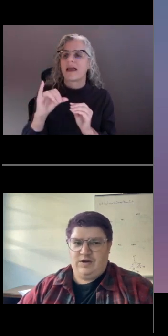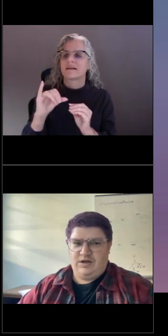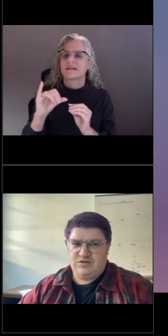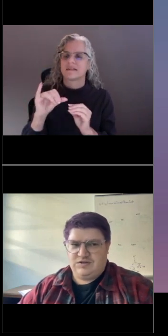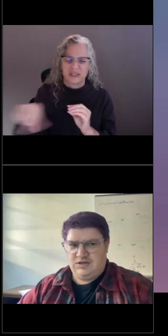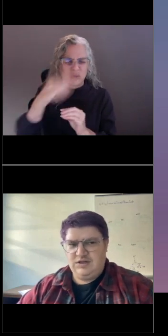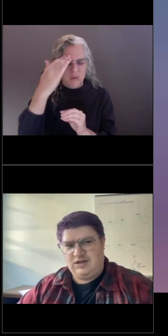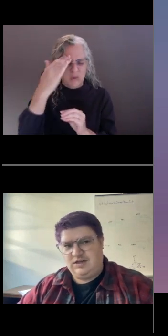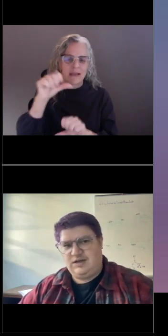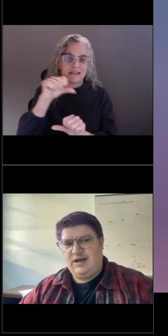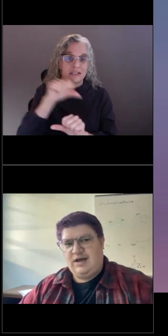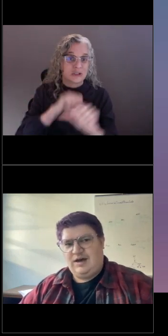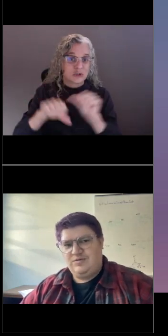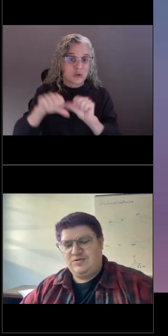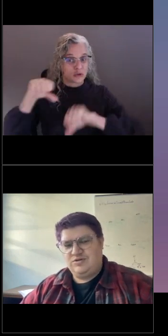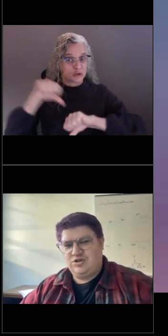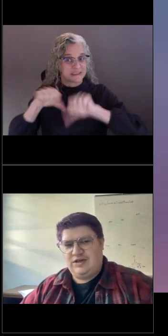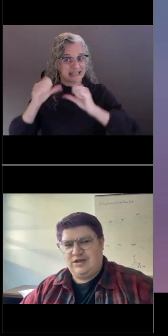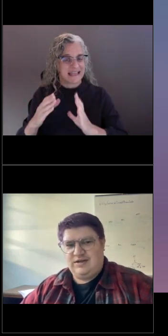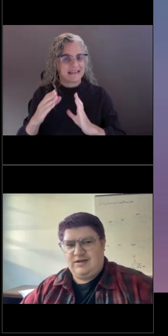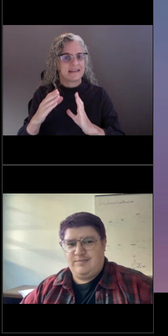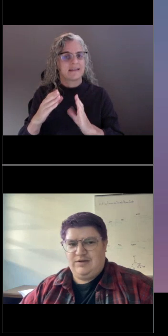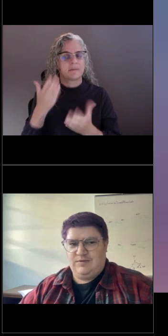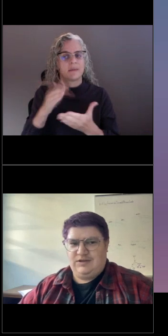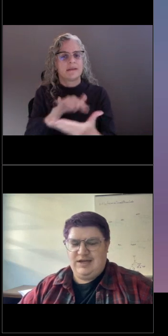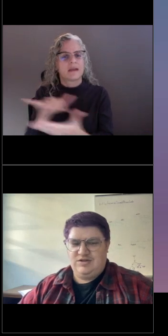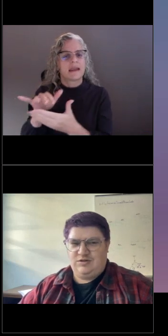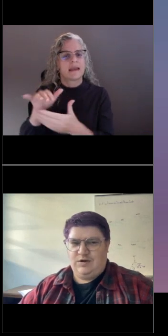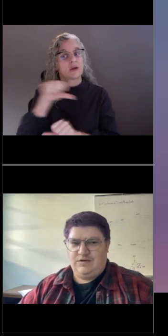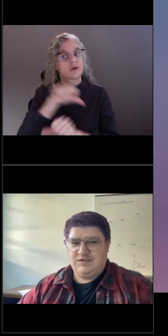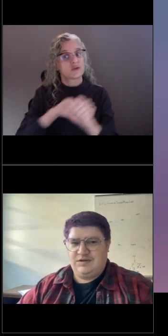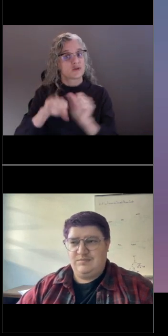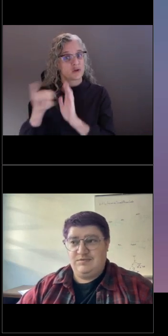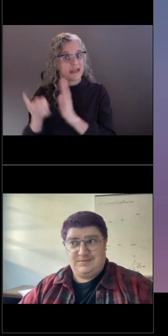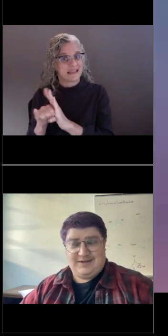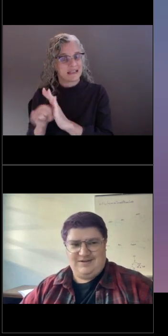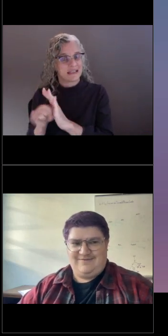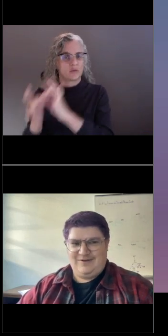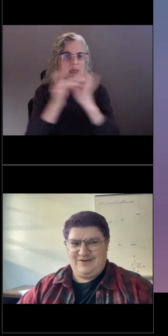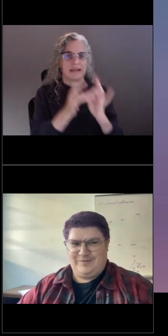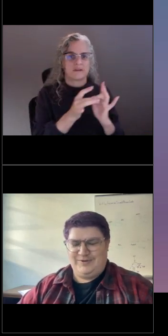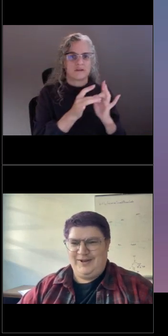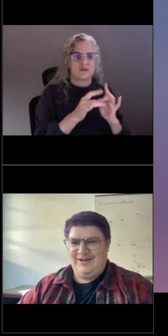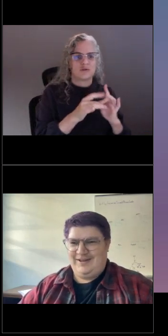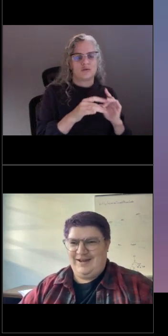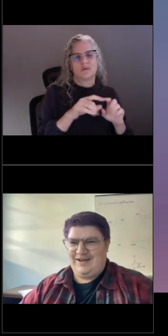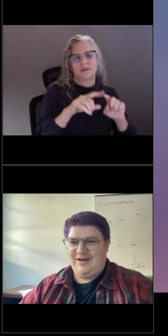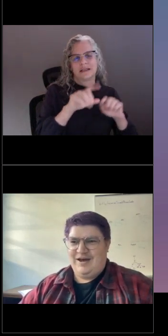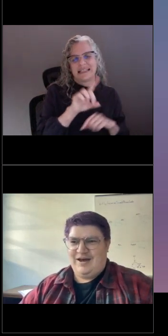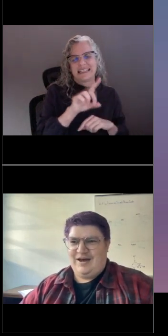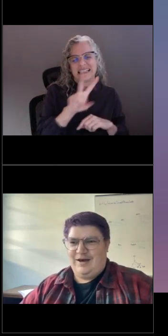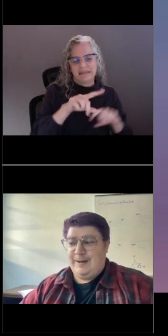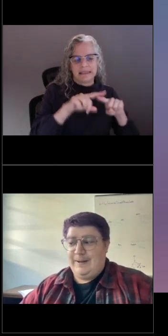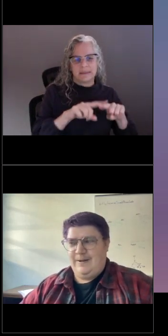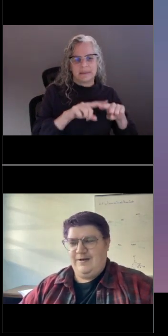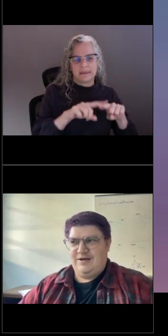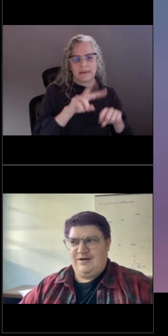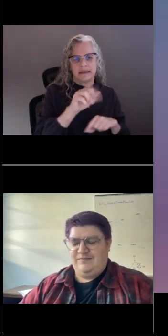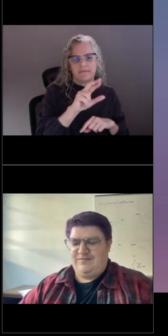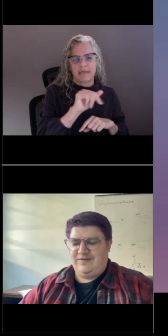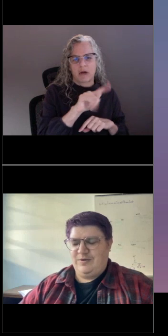where we're interested in how social identity might relate to some dependent variable, like